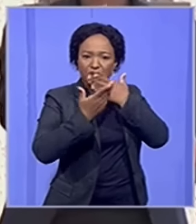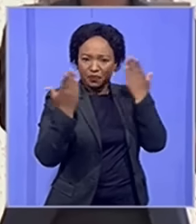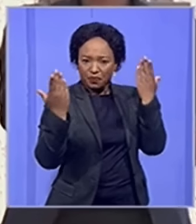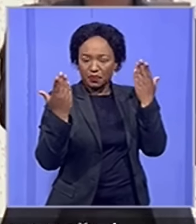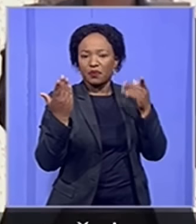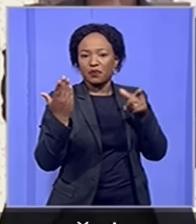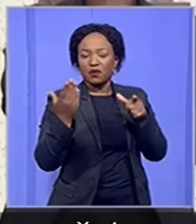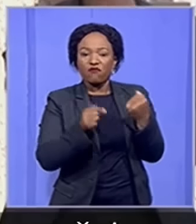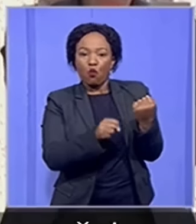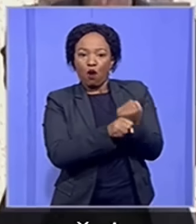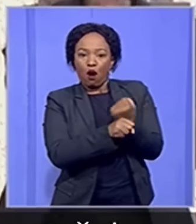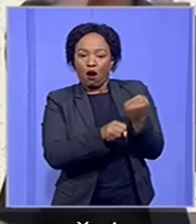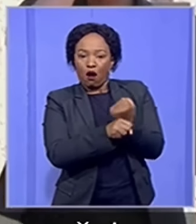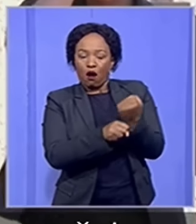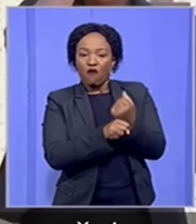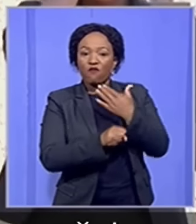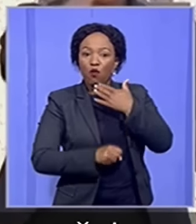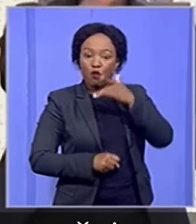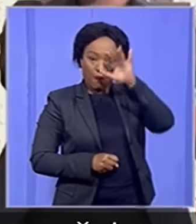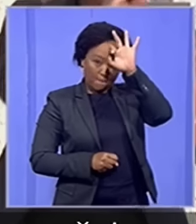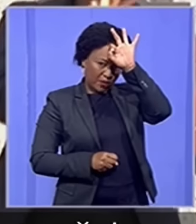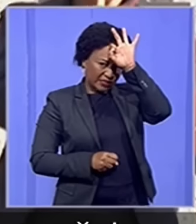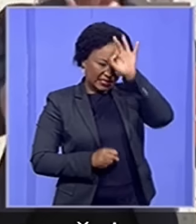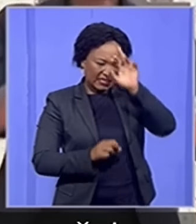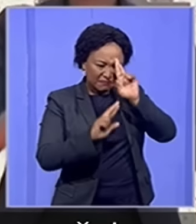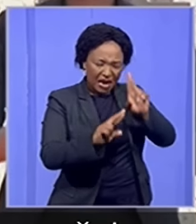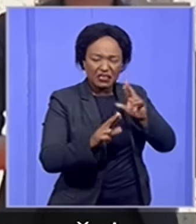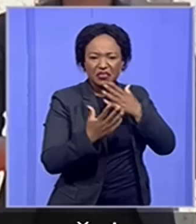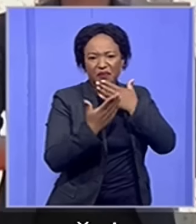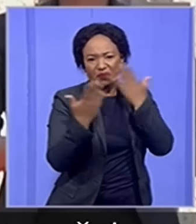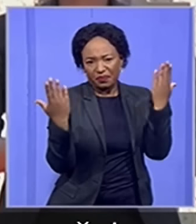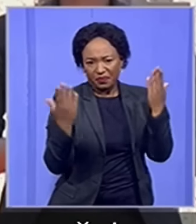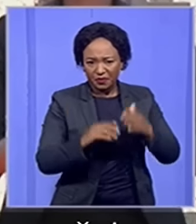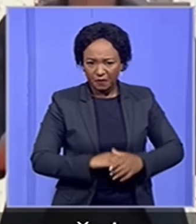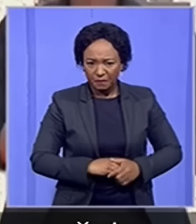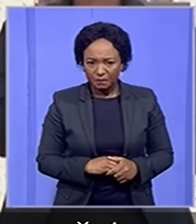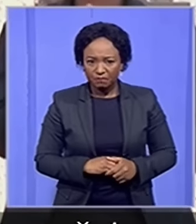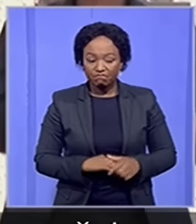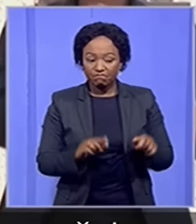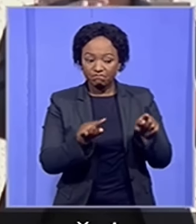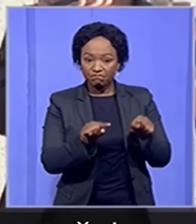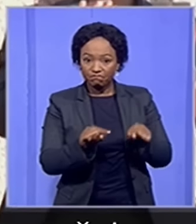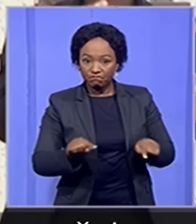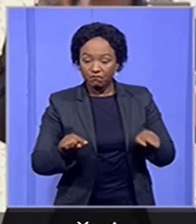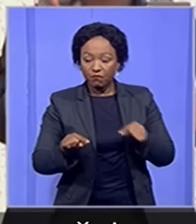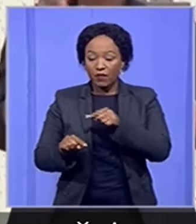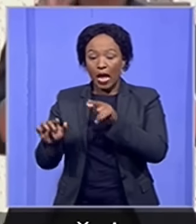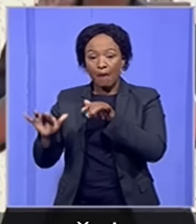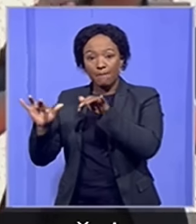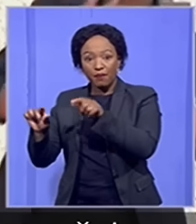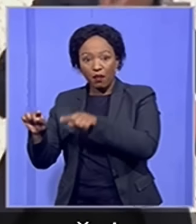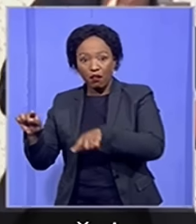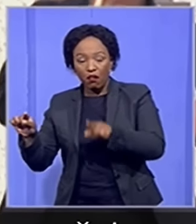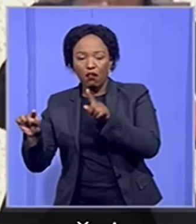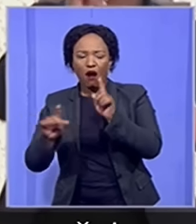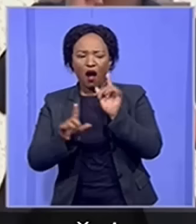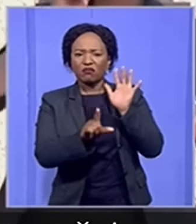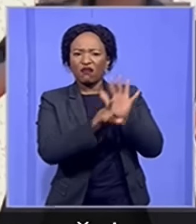by our law enforcement officials. These are people who attack men and women in